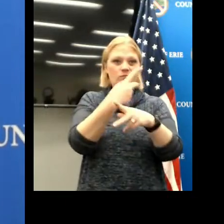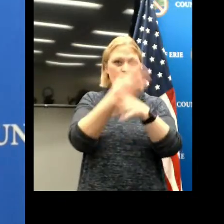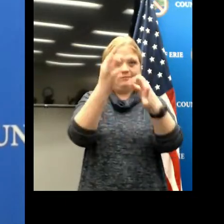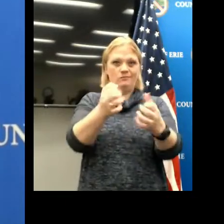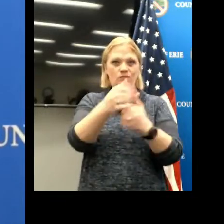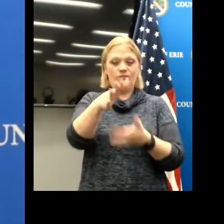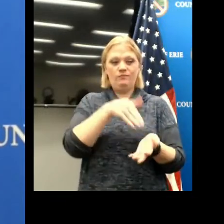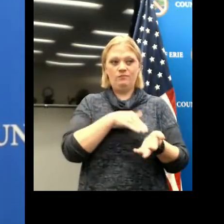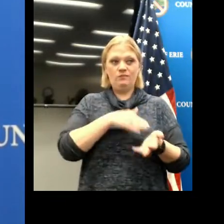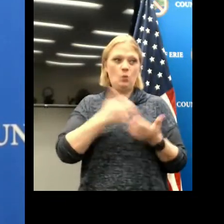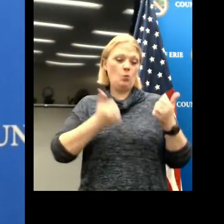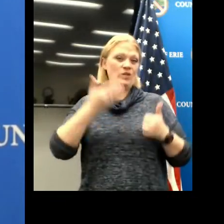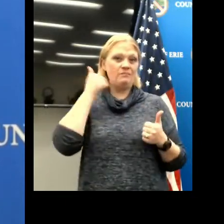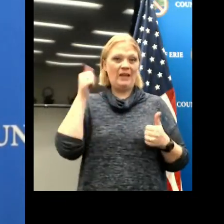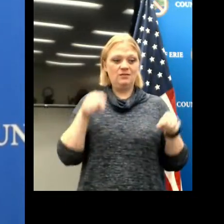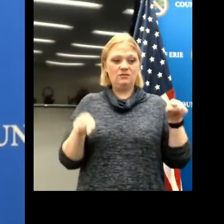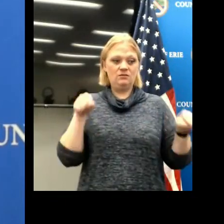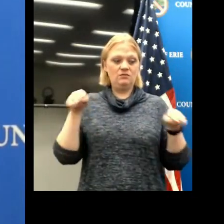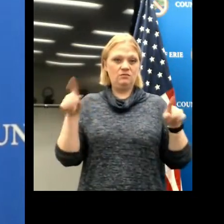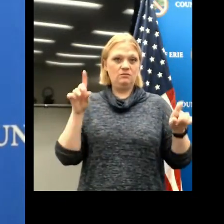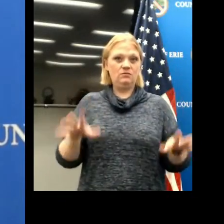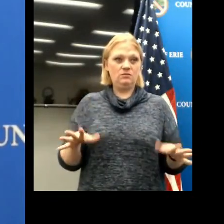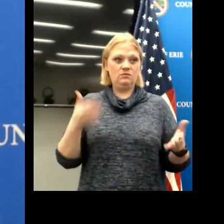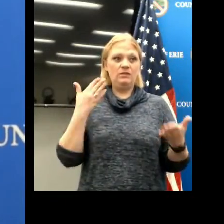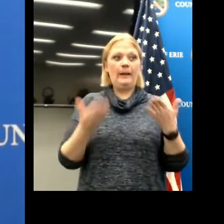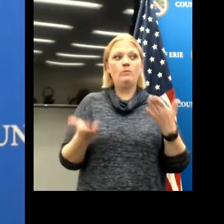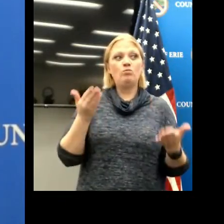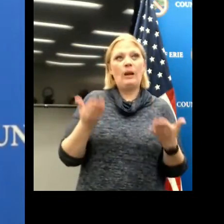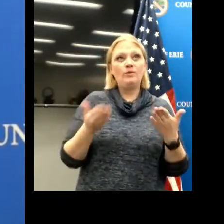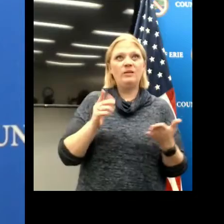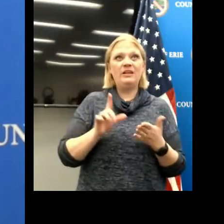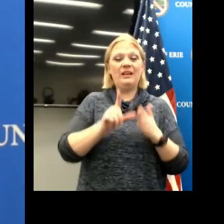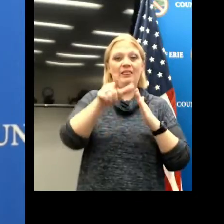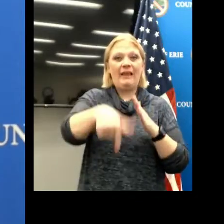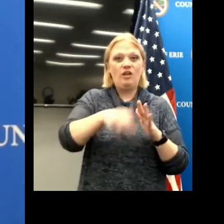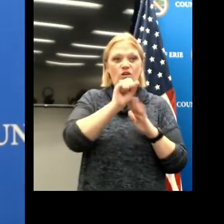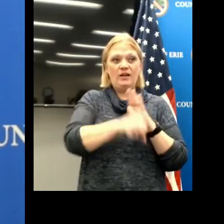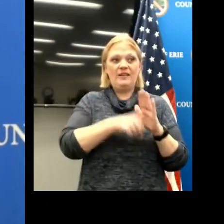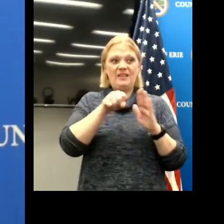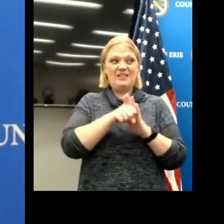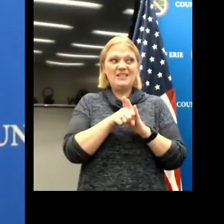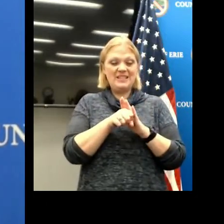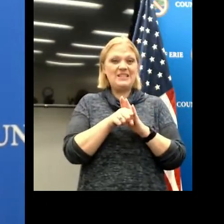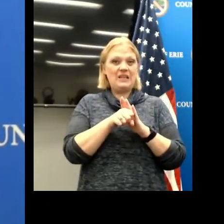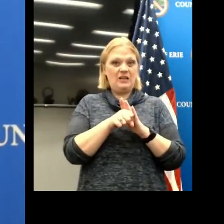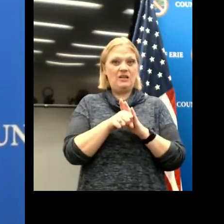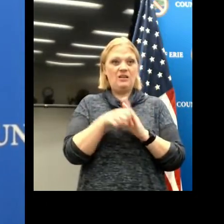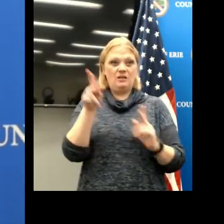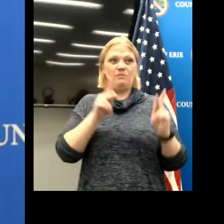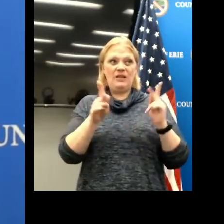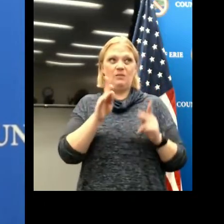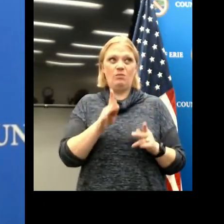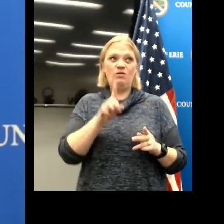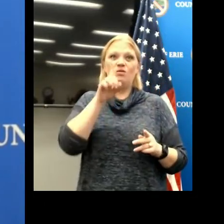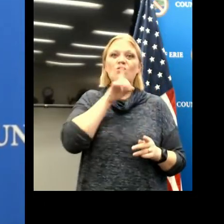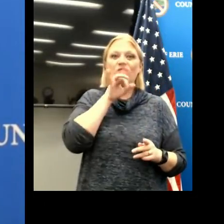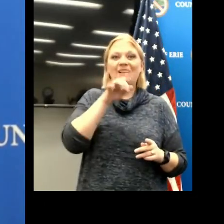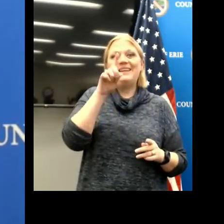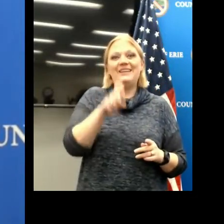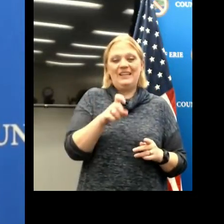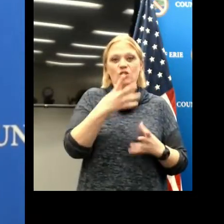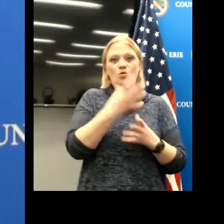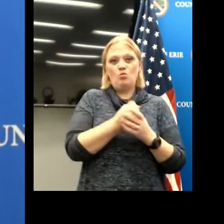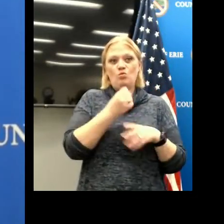provider, which is the better test for you to get. And probably later on in the season, people will really need to get both tests to figure